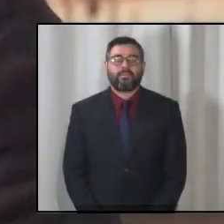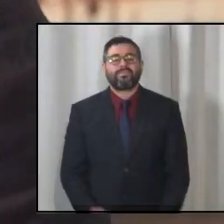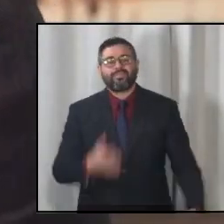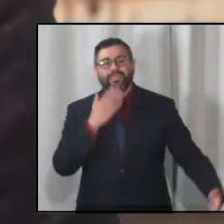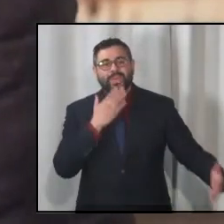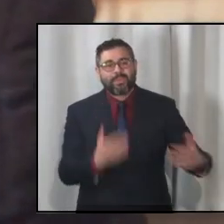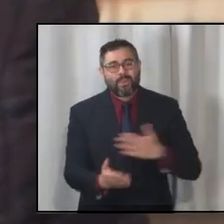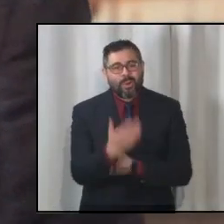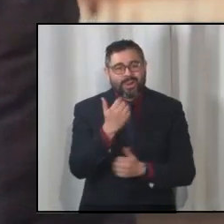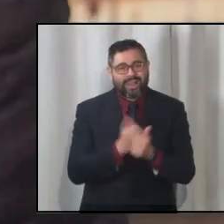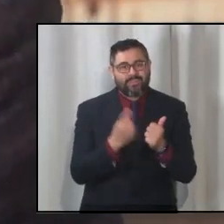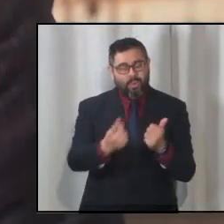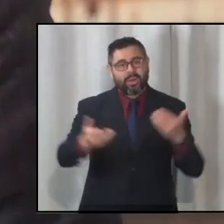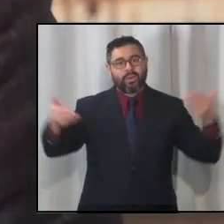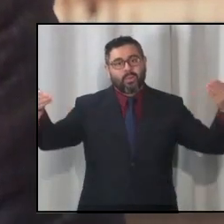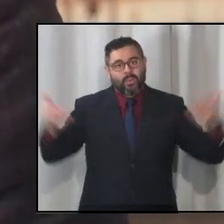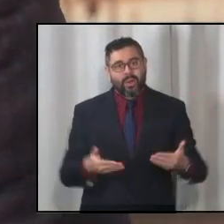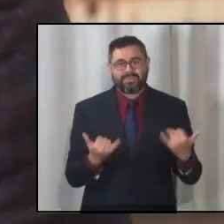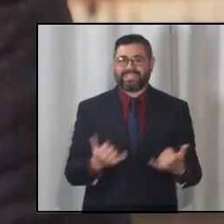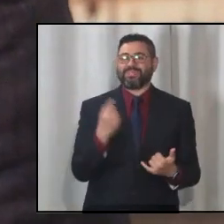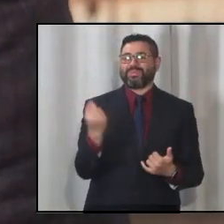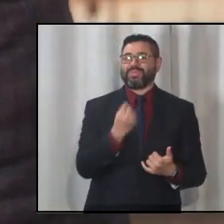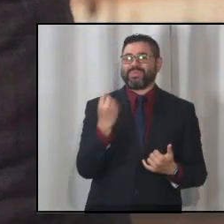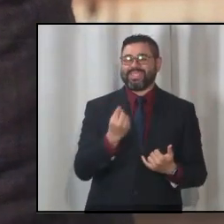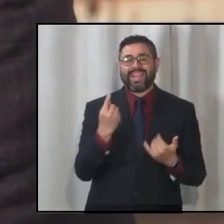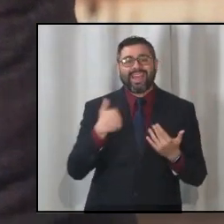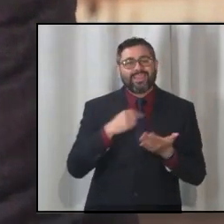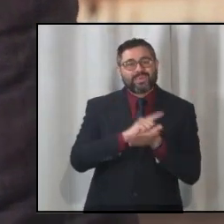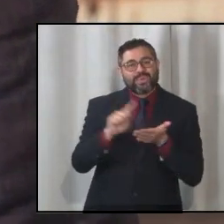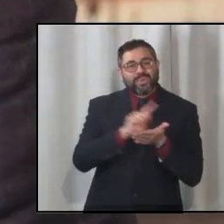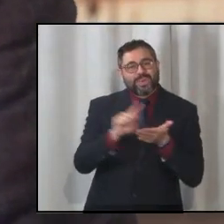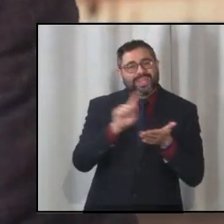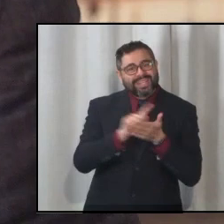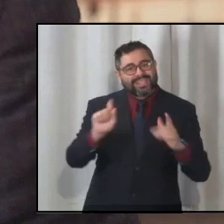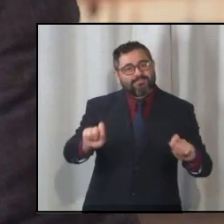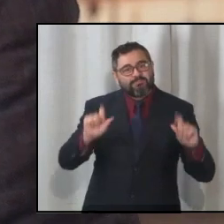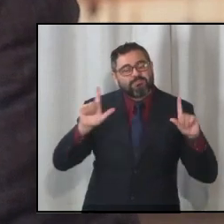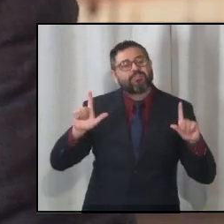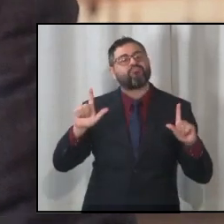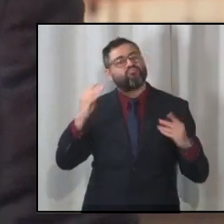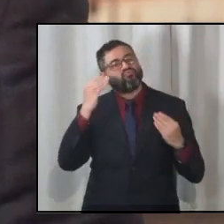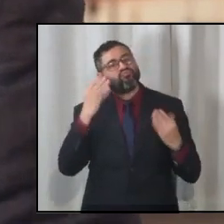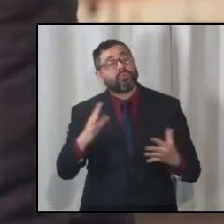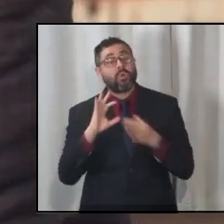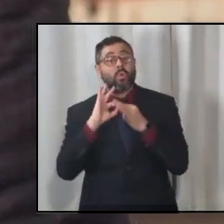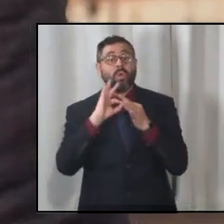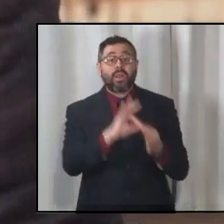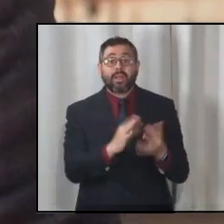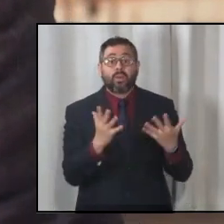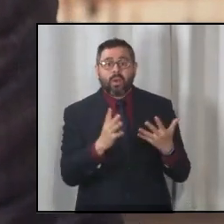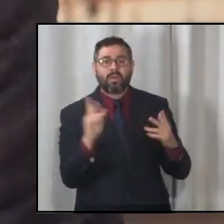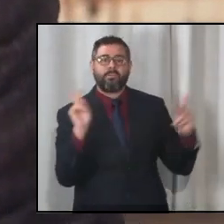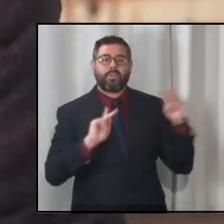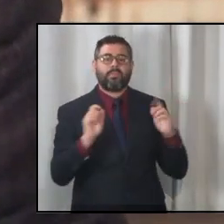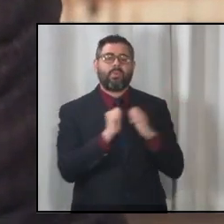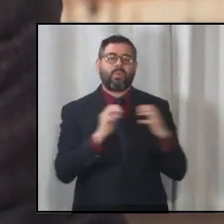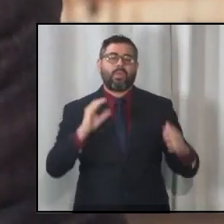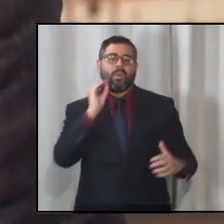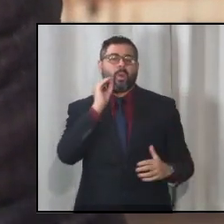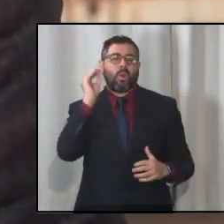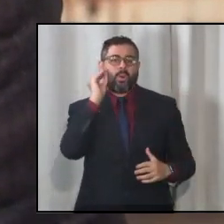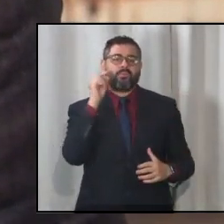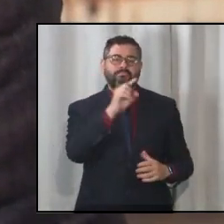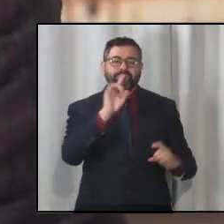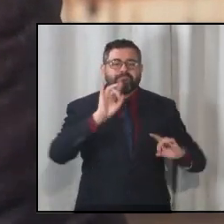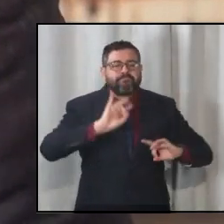Good morning, everyone, and welcome. It's Tuesday, and this is our weekly live stream update on our response to the homeless crisis here in the city of